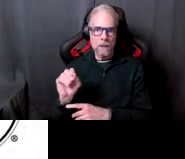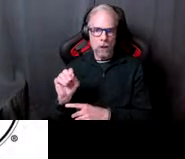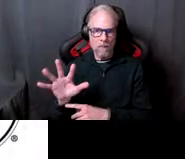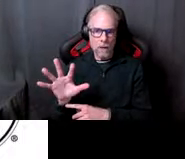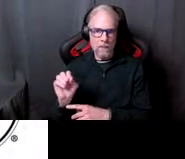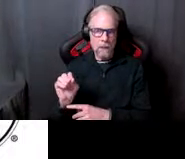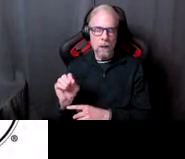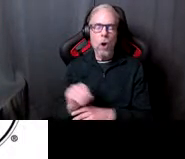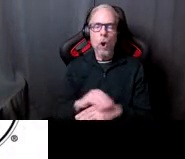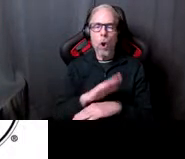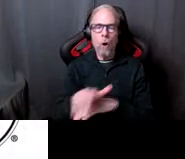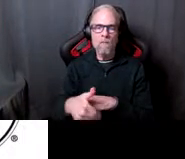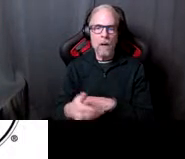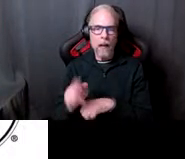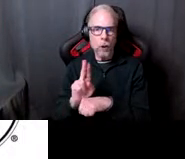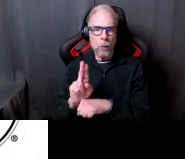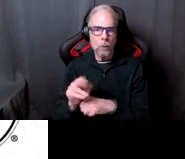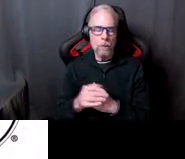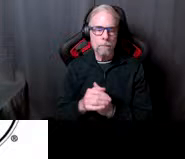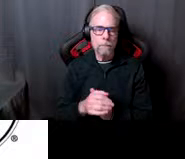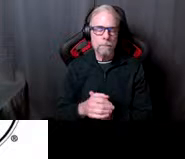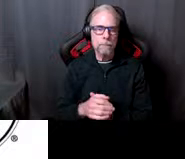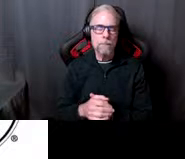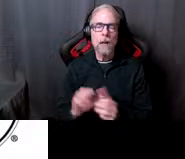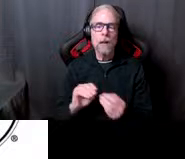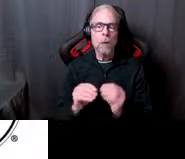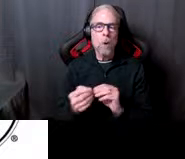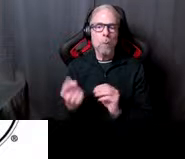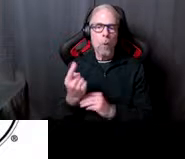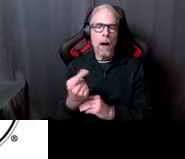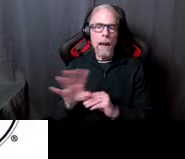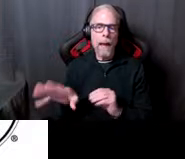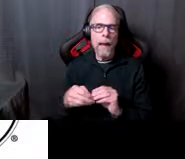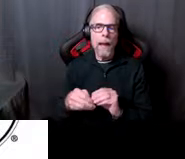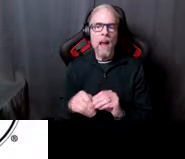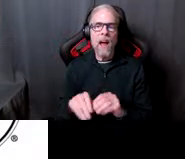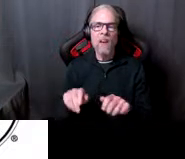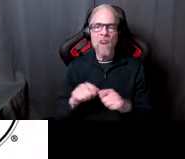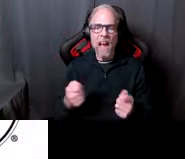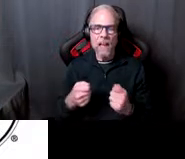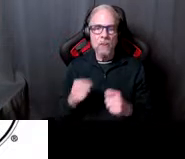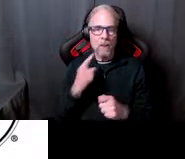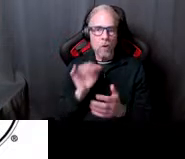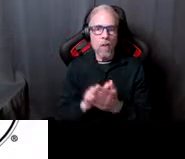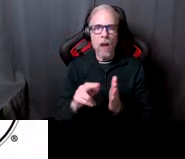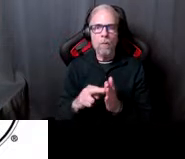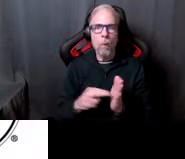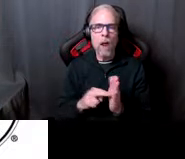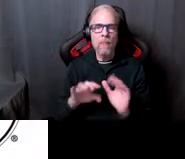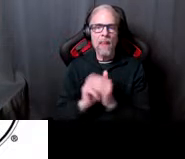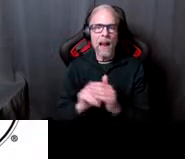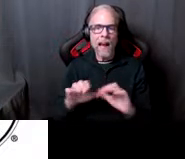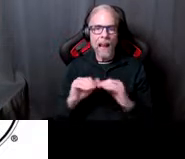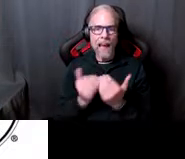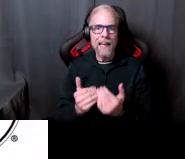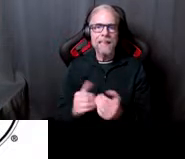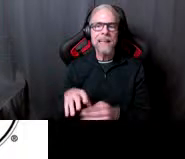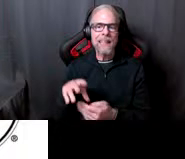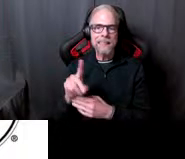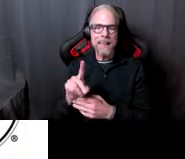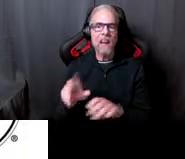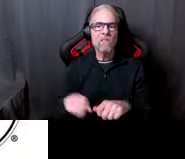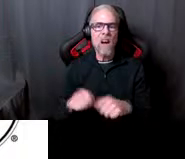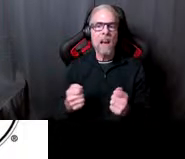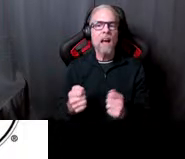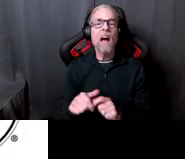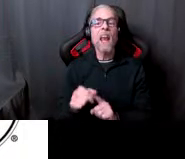736.010.0050, overnight use. Number 1, we added violations to this rule are a Class D violation unless otherwise